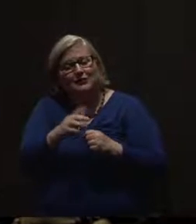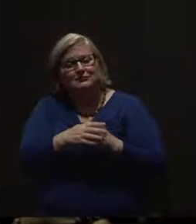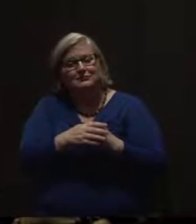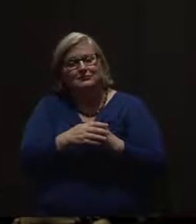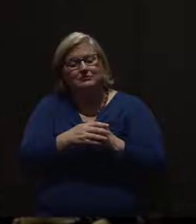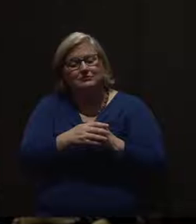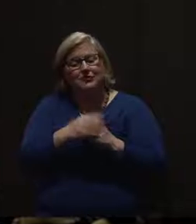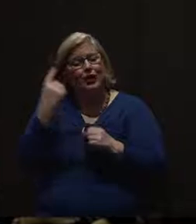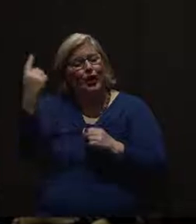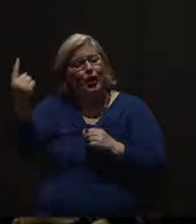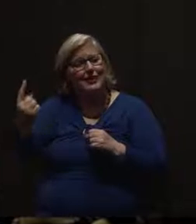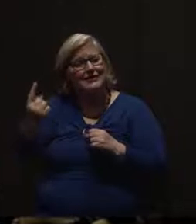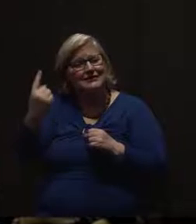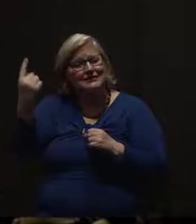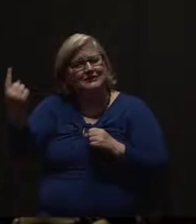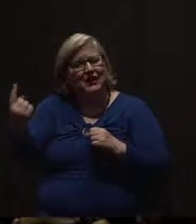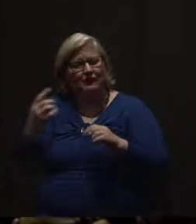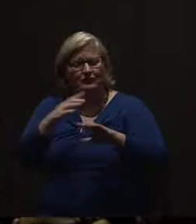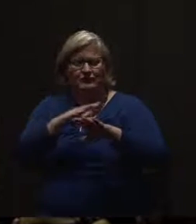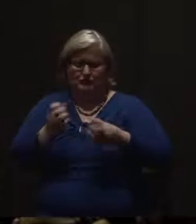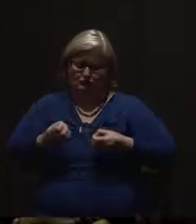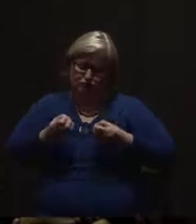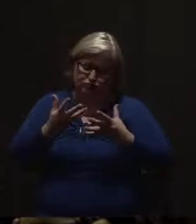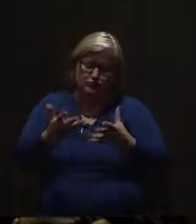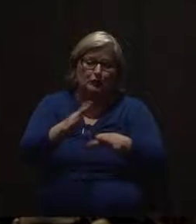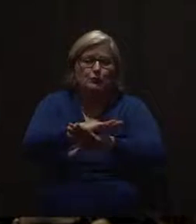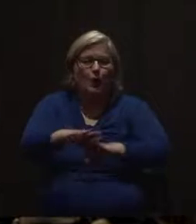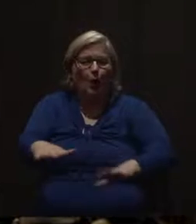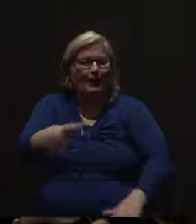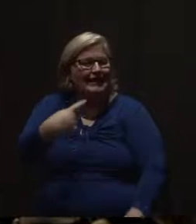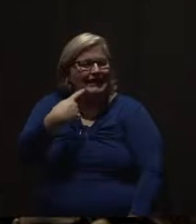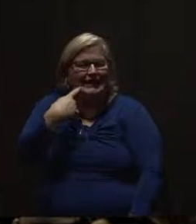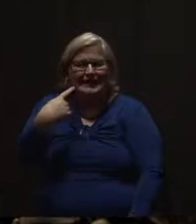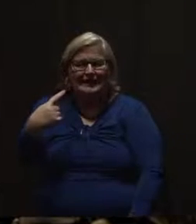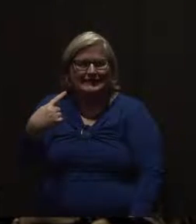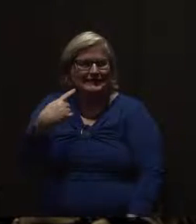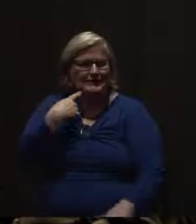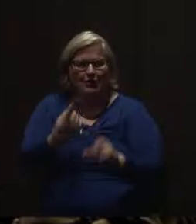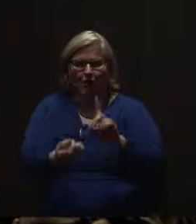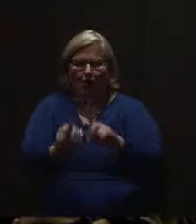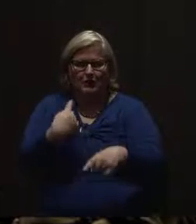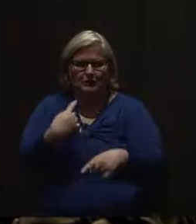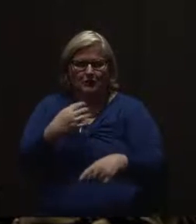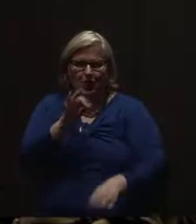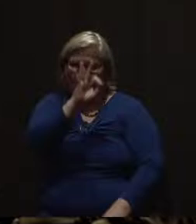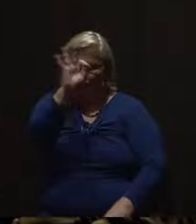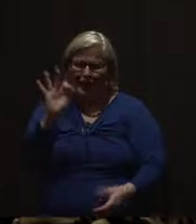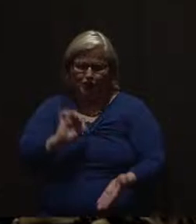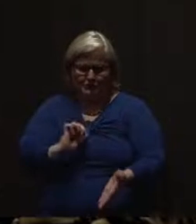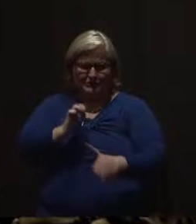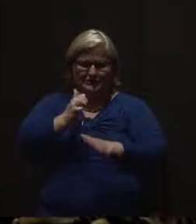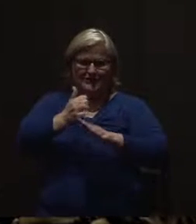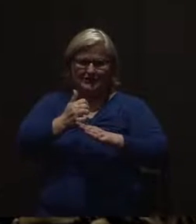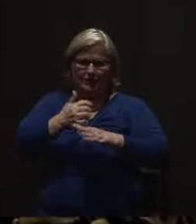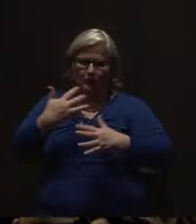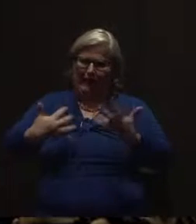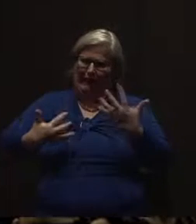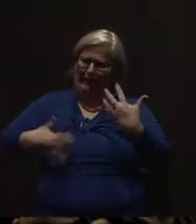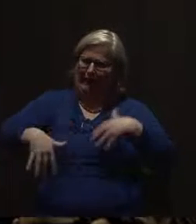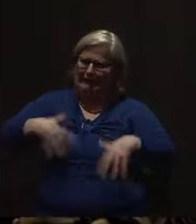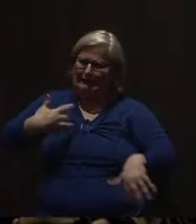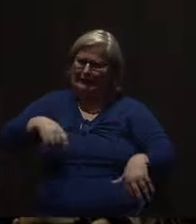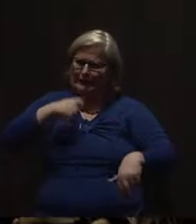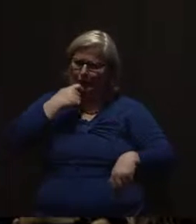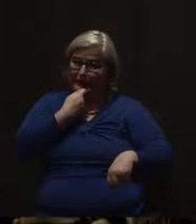Sanyal provides no easy answers, but asks agonizing questions. Also tonight,